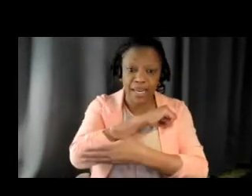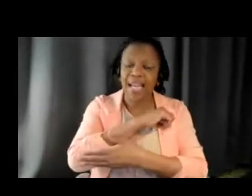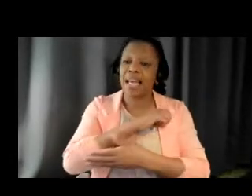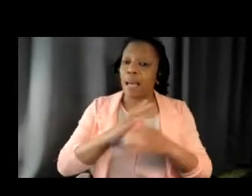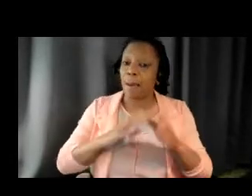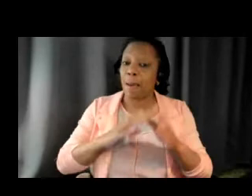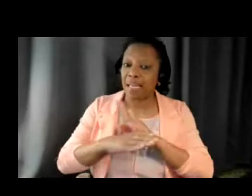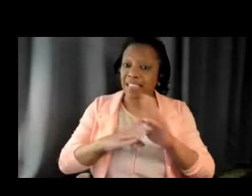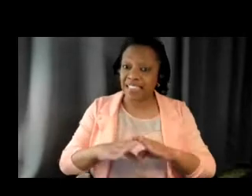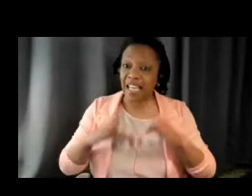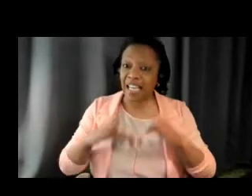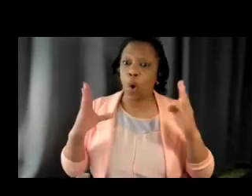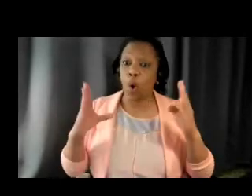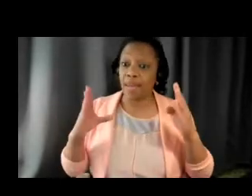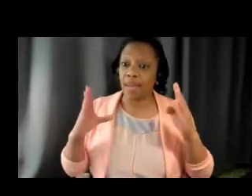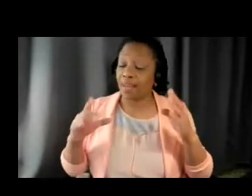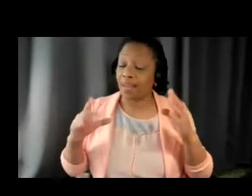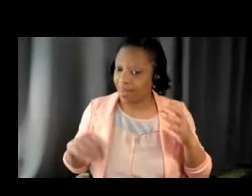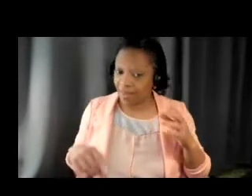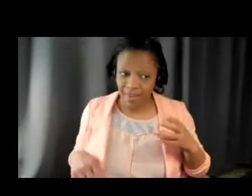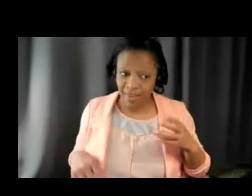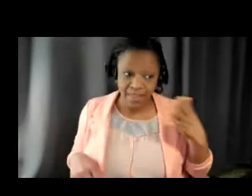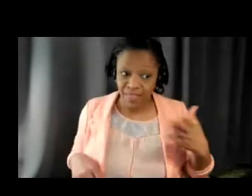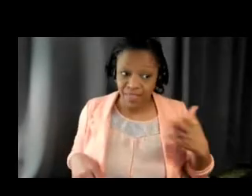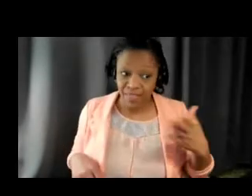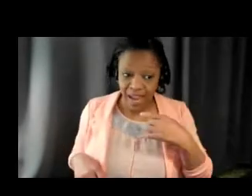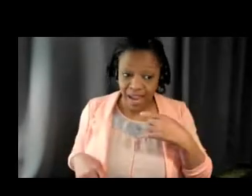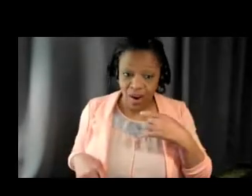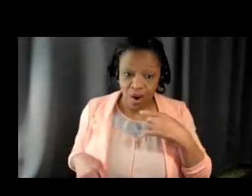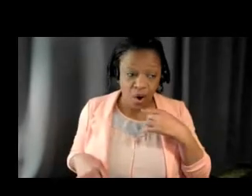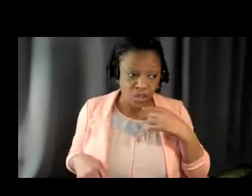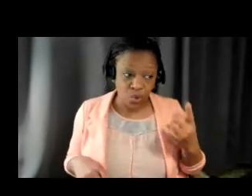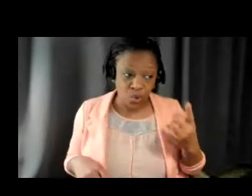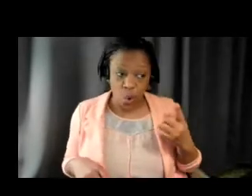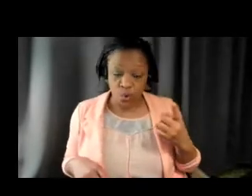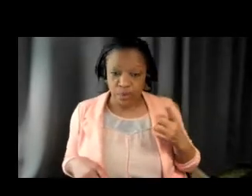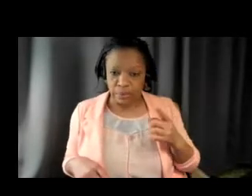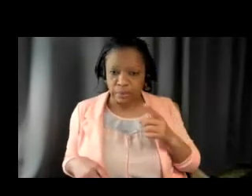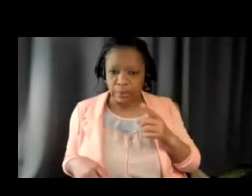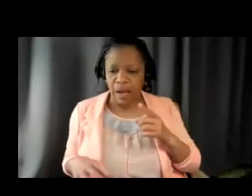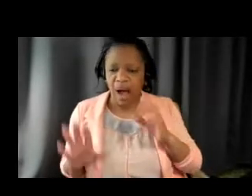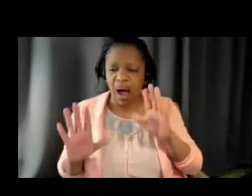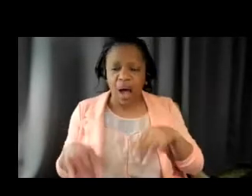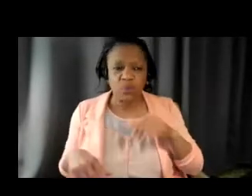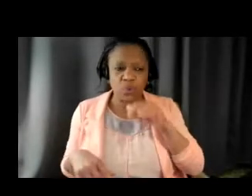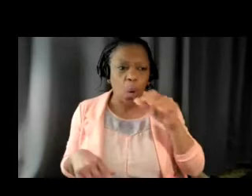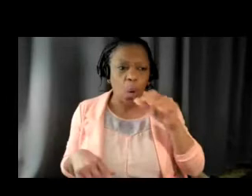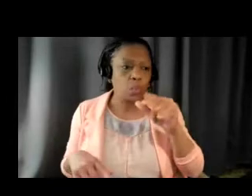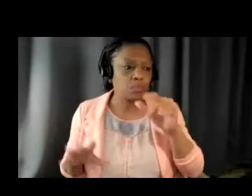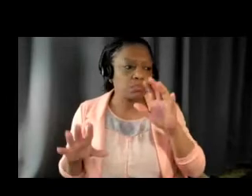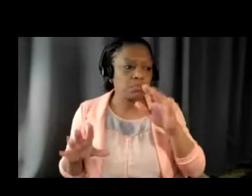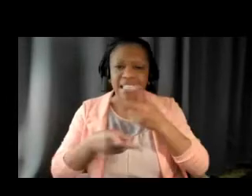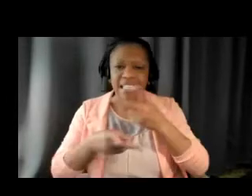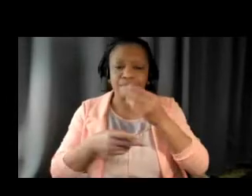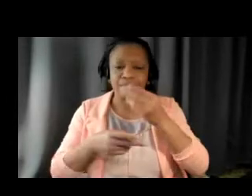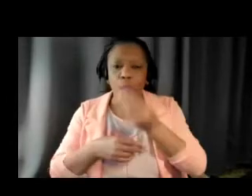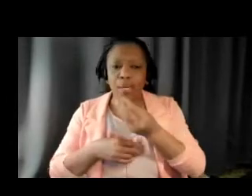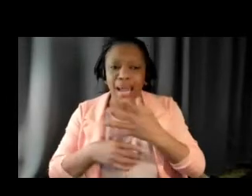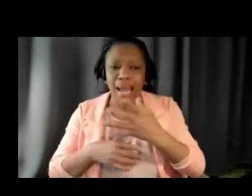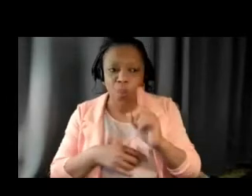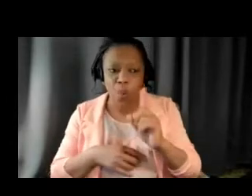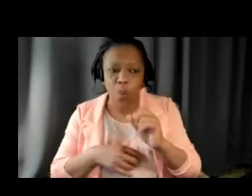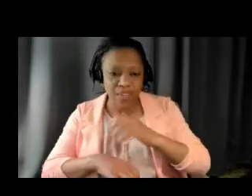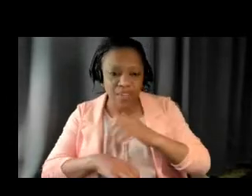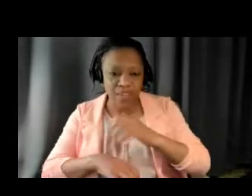their businesses are because we're less than anybody else. They're over us. And this is the attitude they